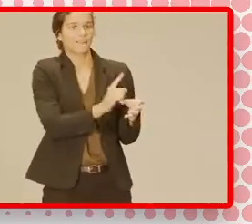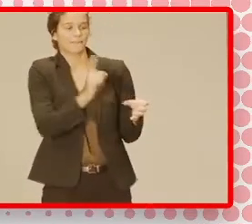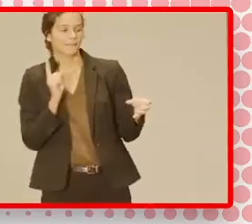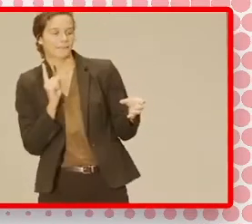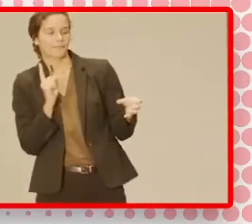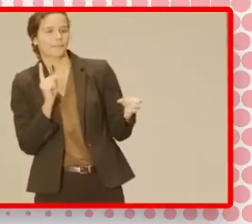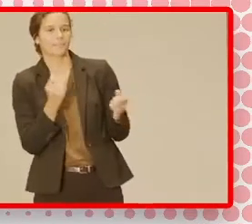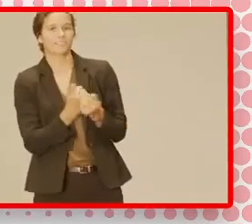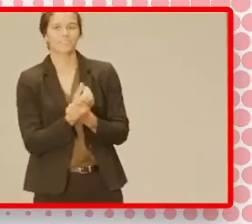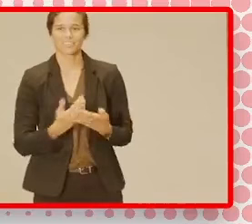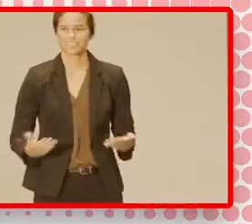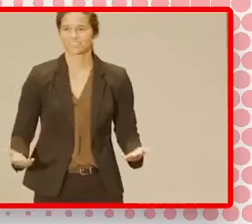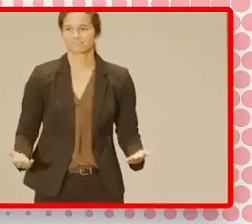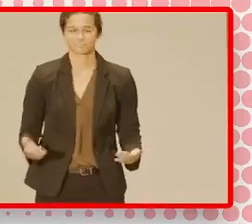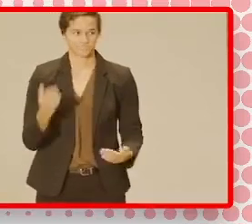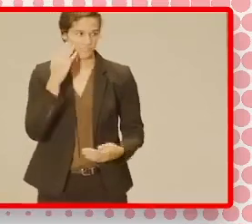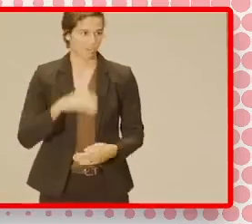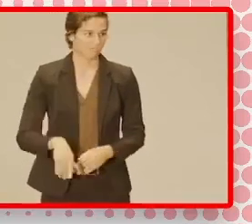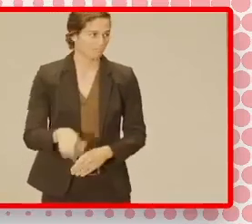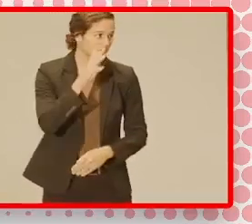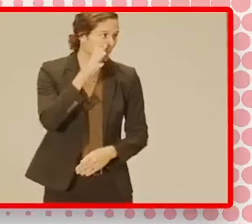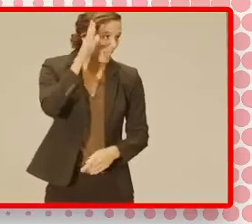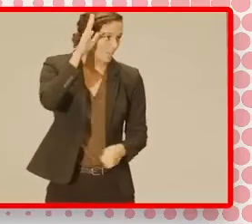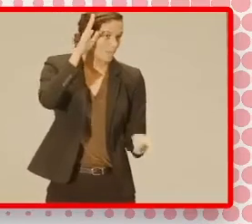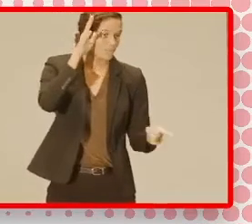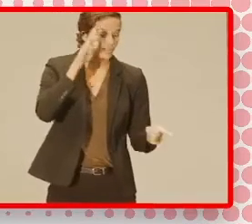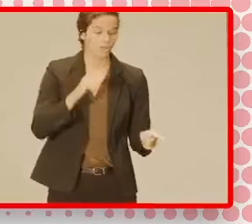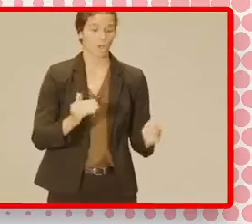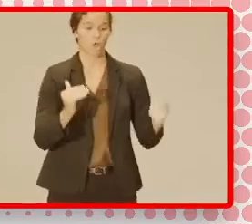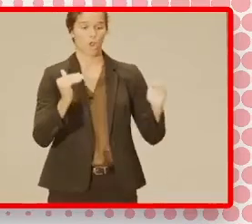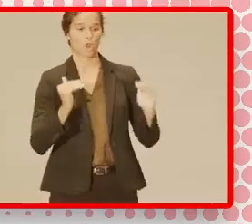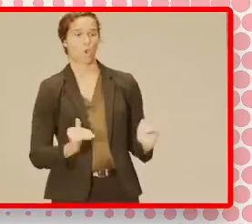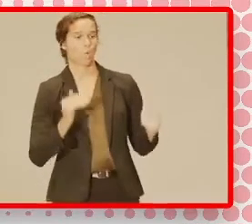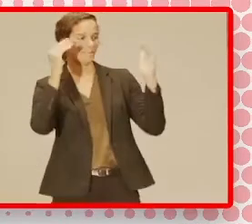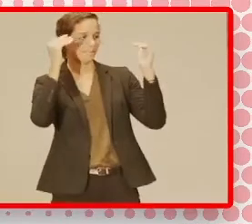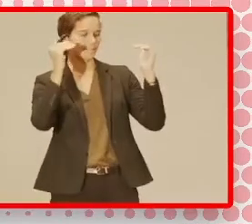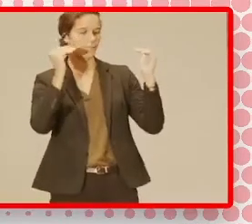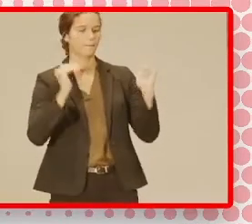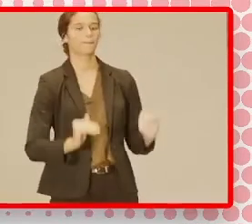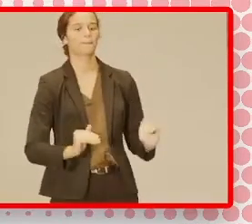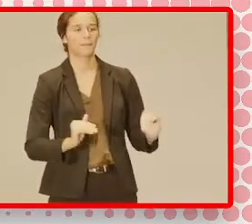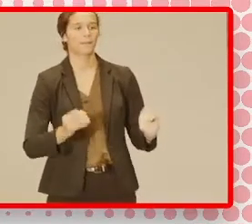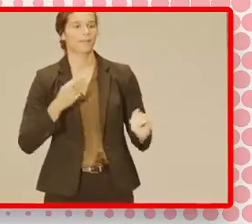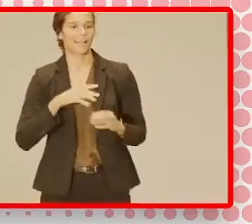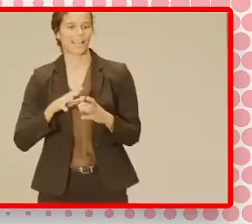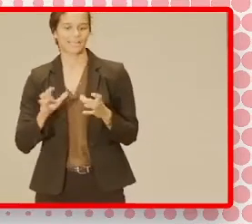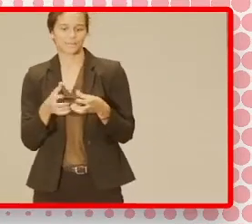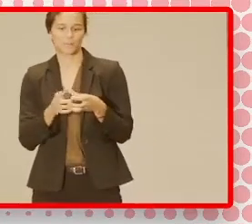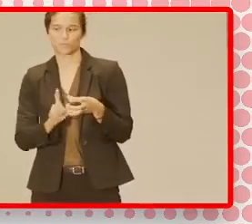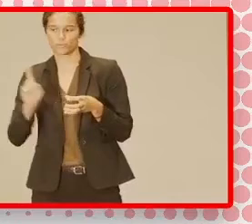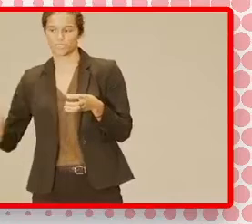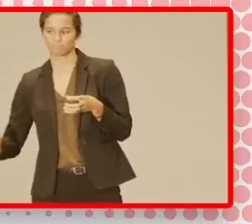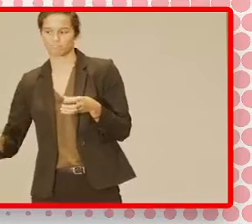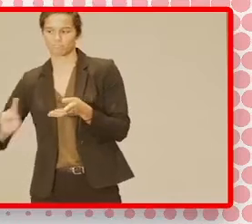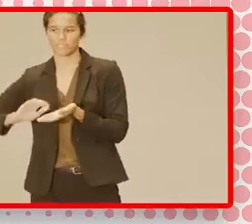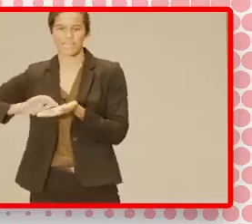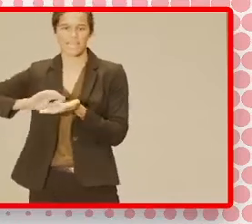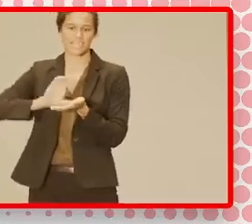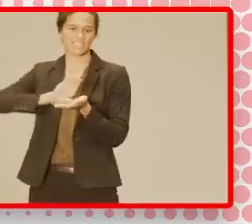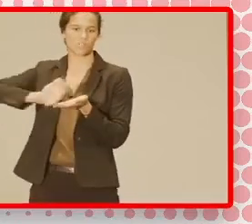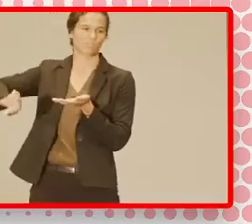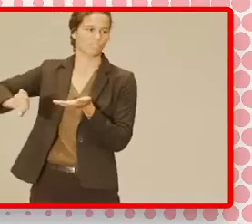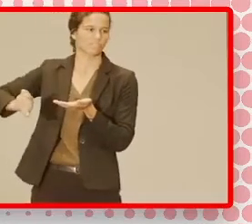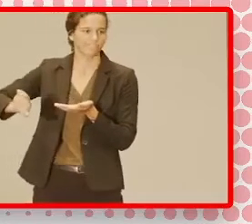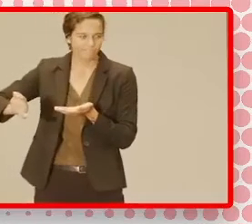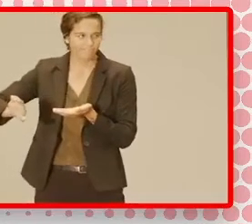right? The low expectations and the exclusion. And so we went on a mission to change expectations and to